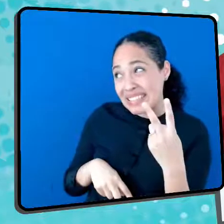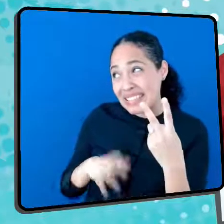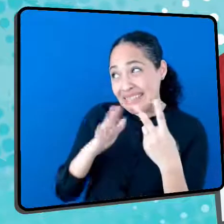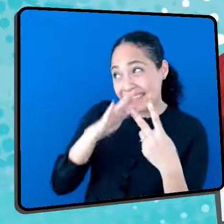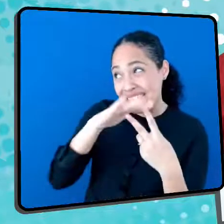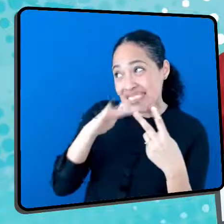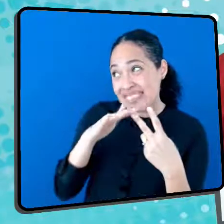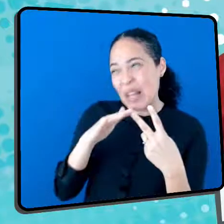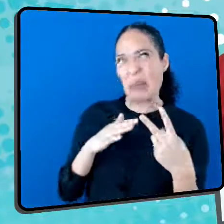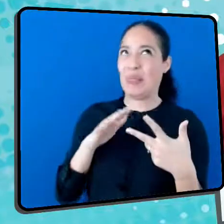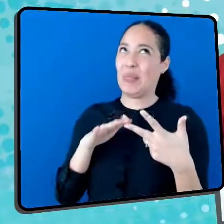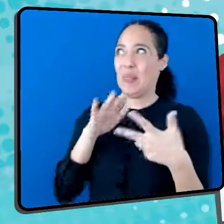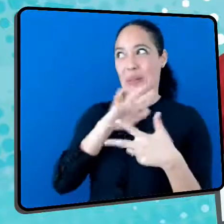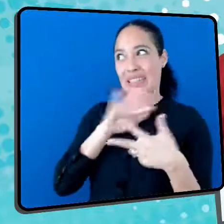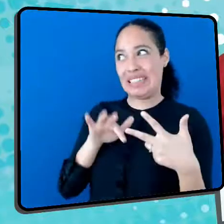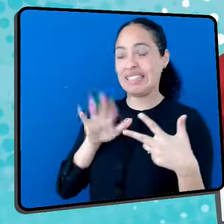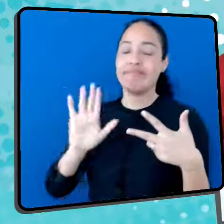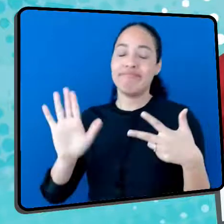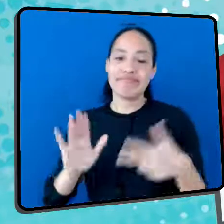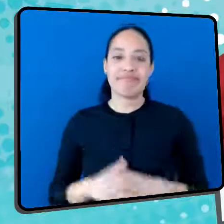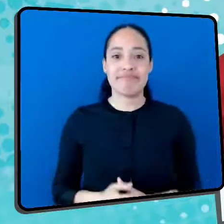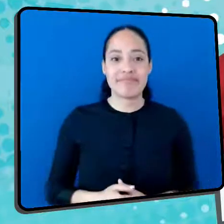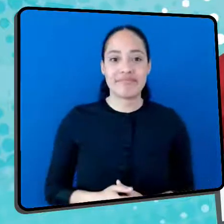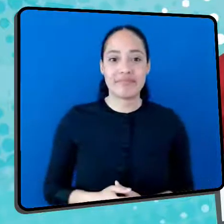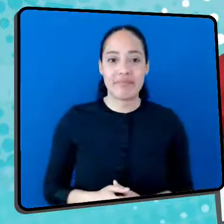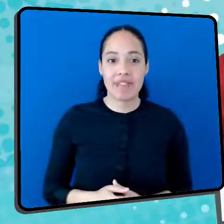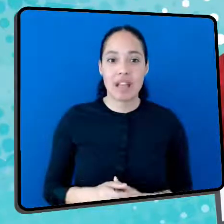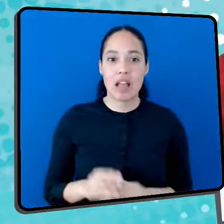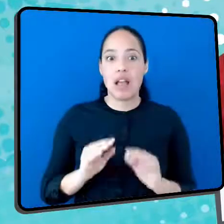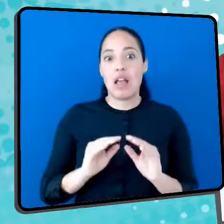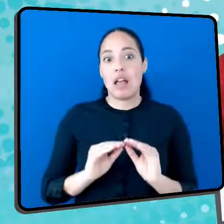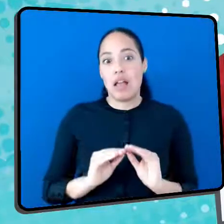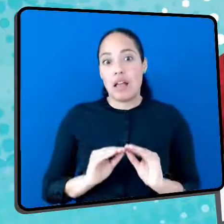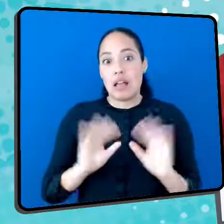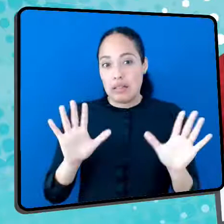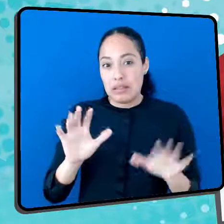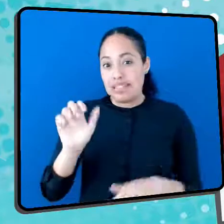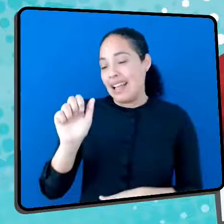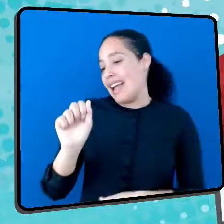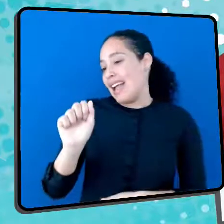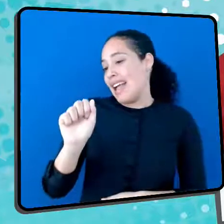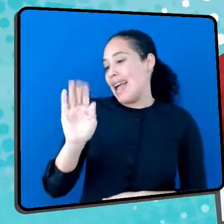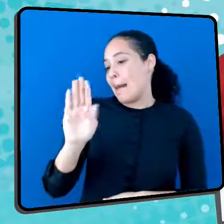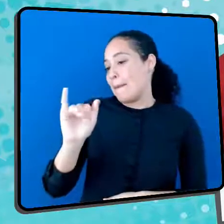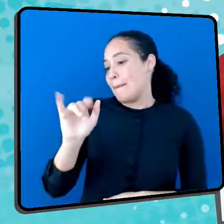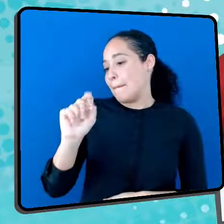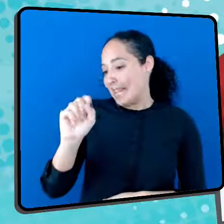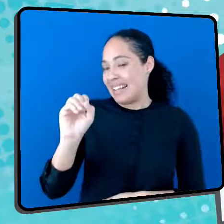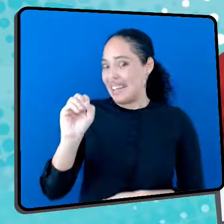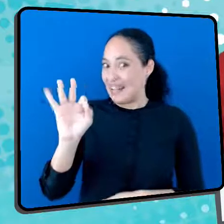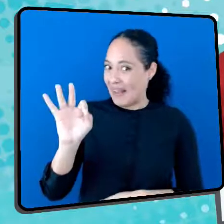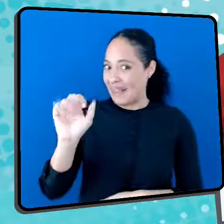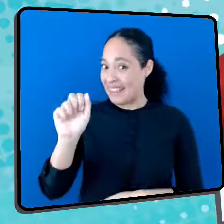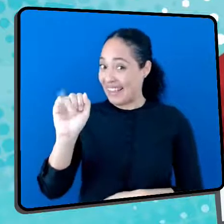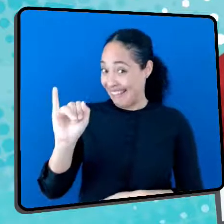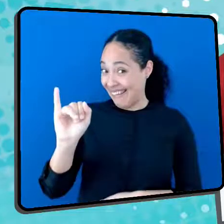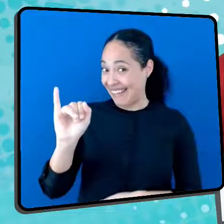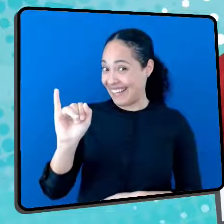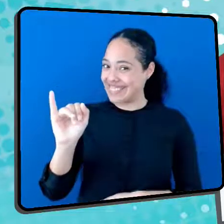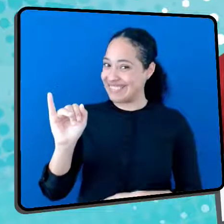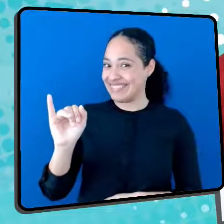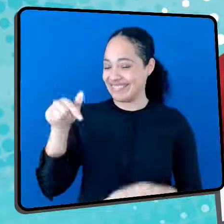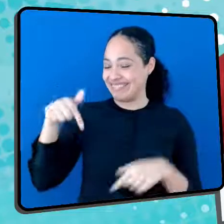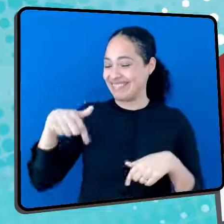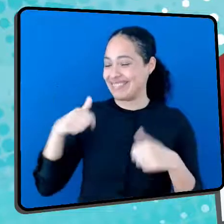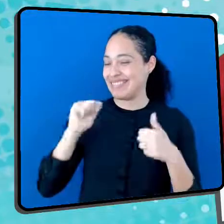No, just joking. All right. Or obviously a bit of AI. It's pretty cool. No, but AI 42 I think is